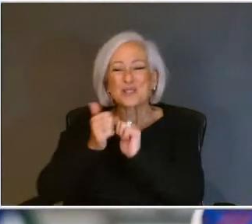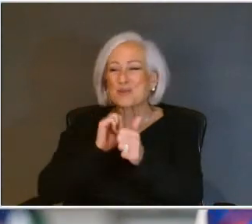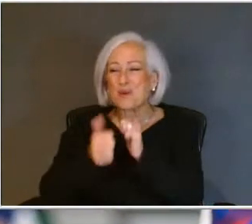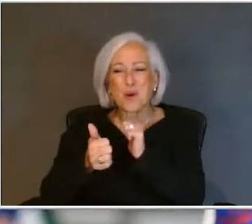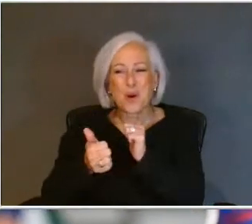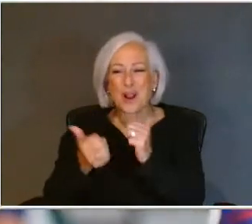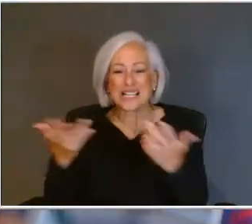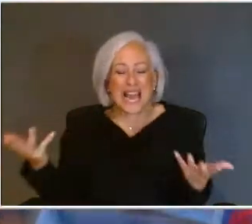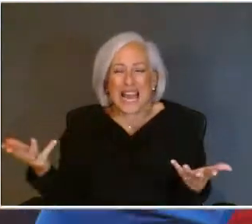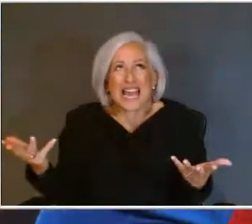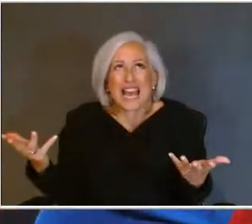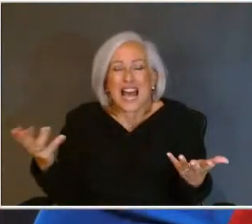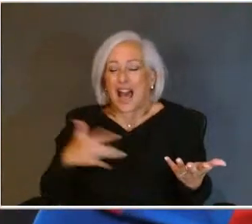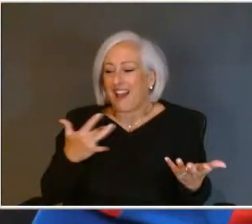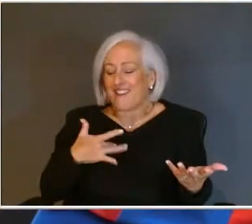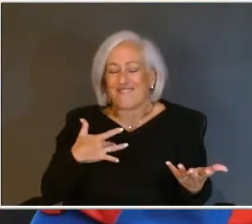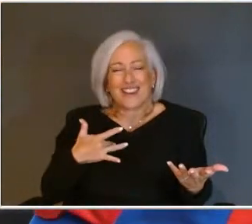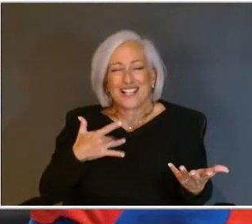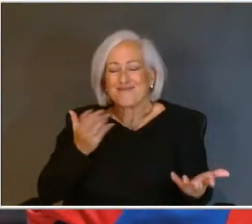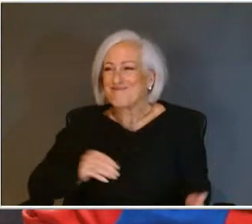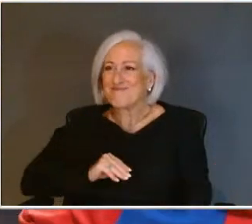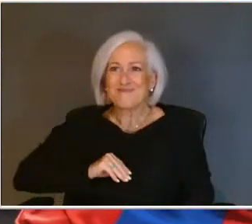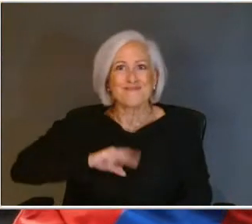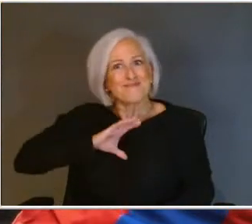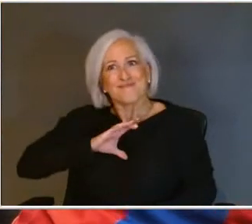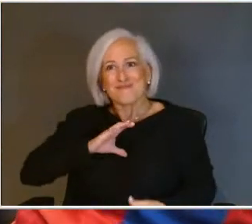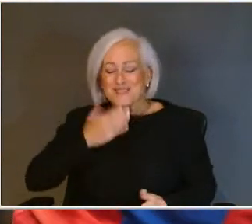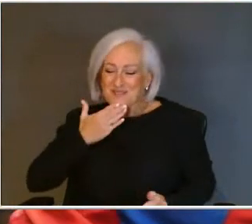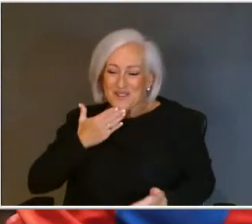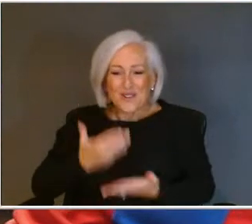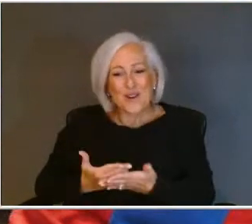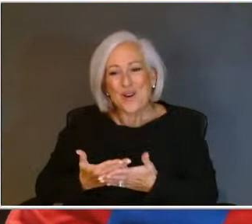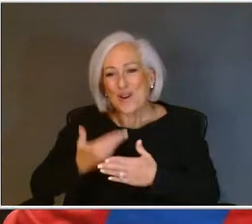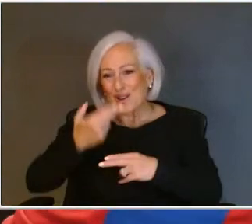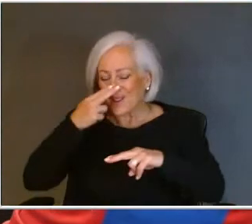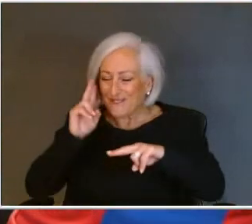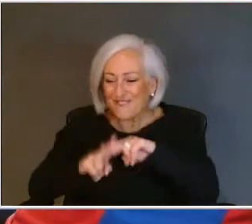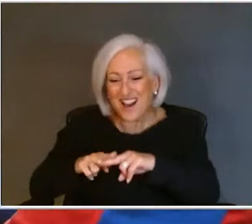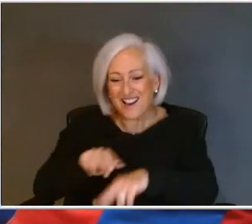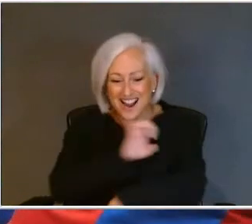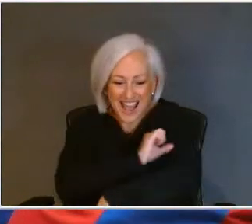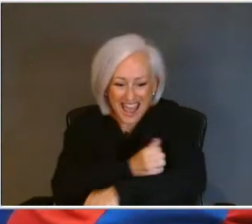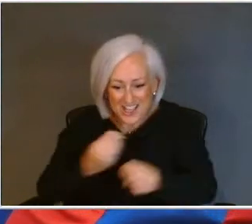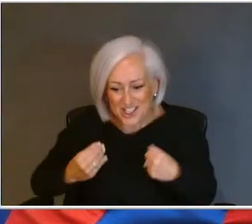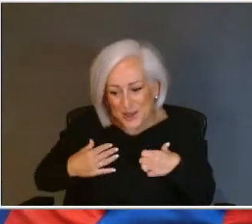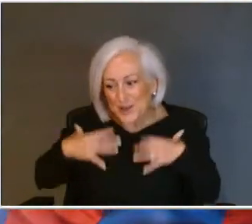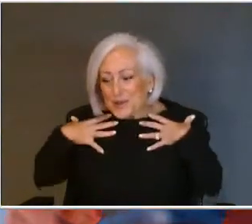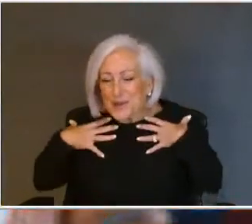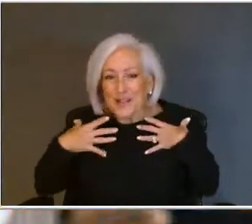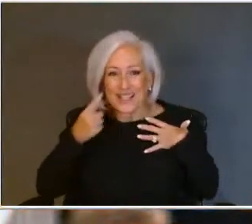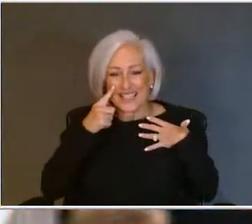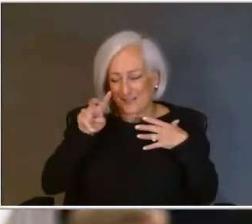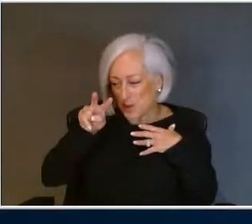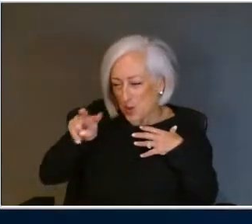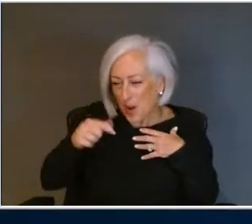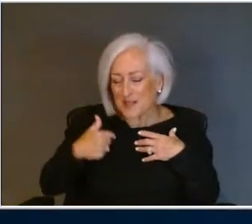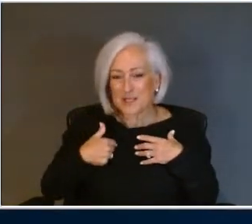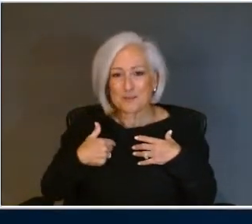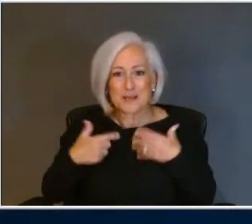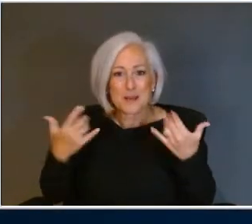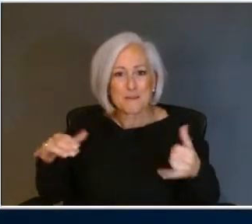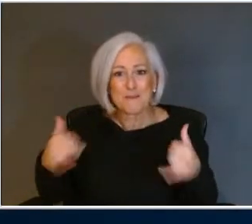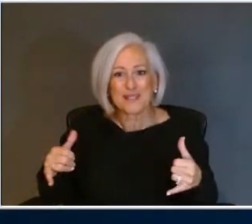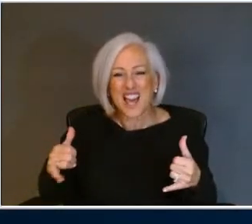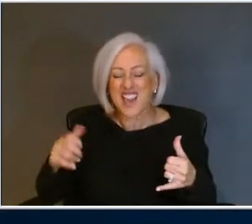makes me feel so good. Like I have so much fun, the energy. If you watch me play, like I'm constantly like giving people high